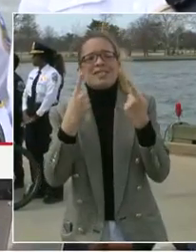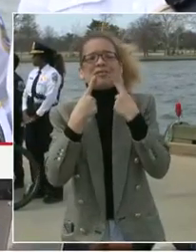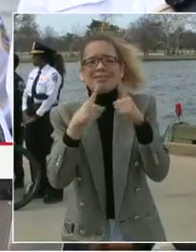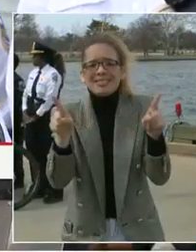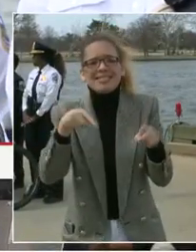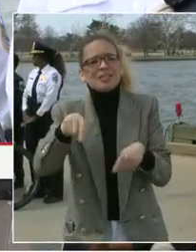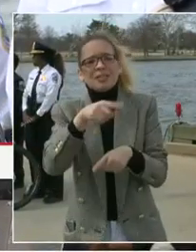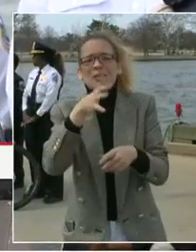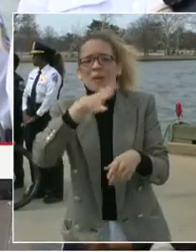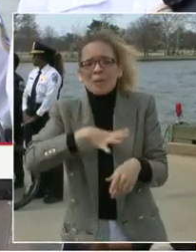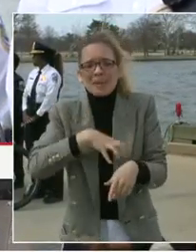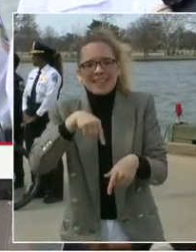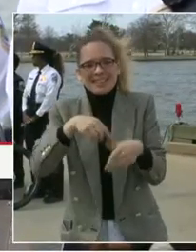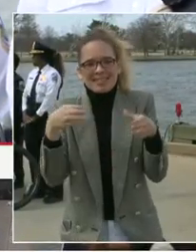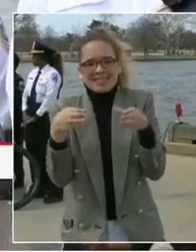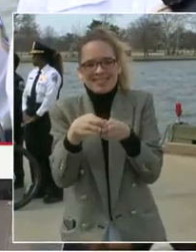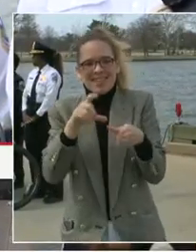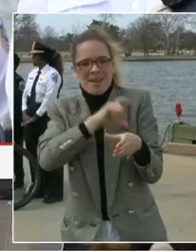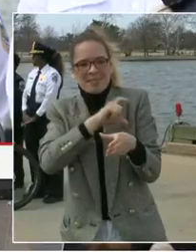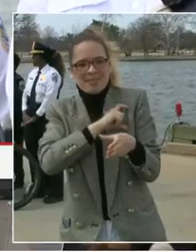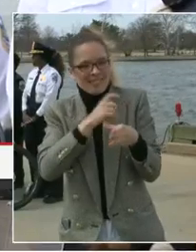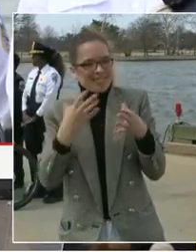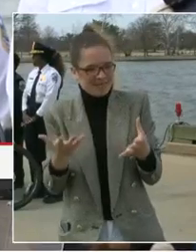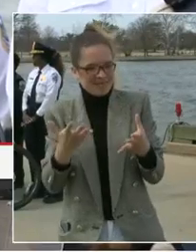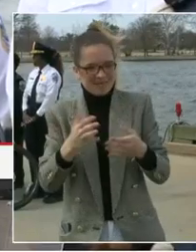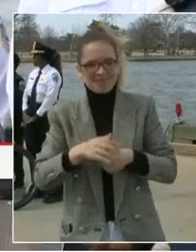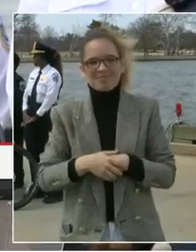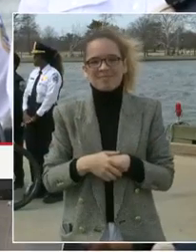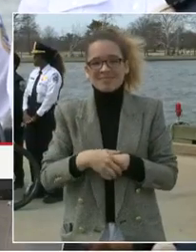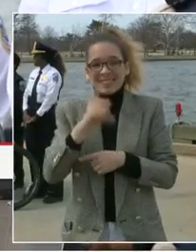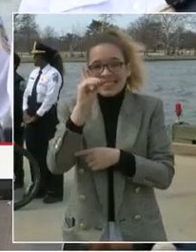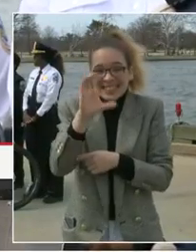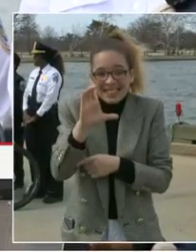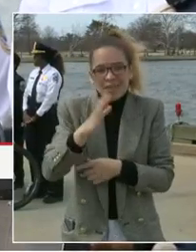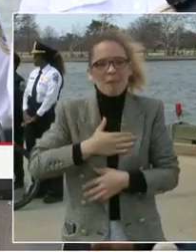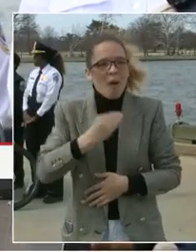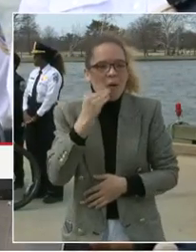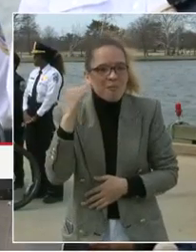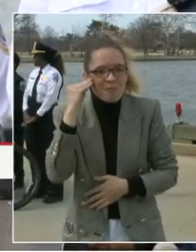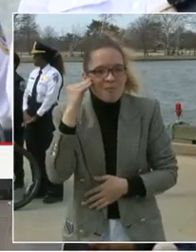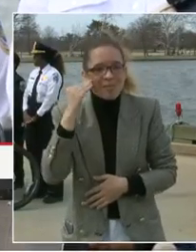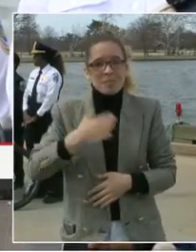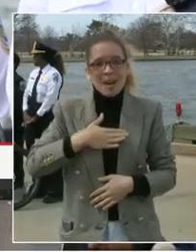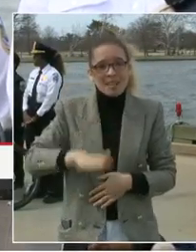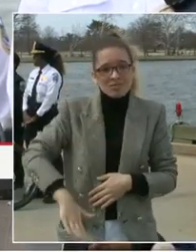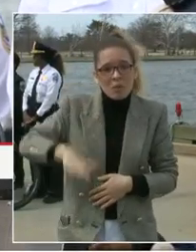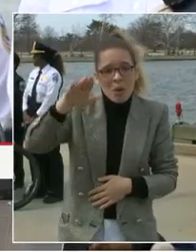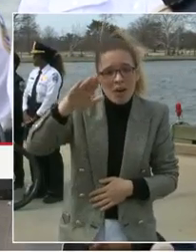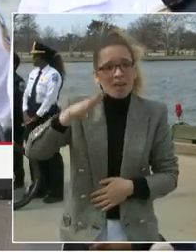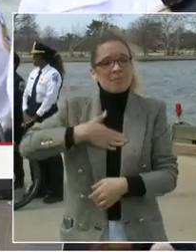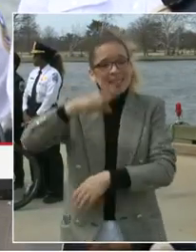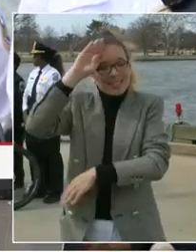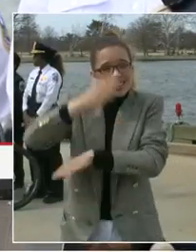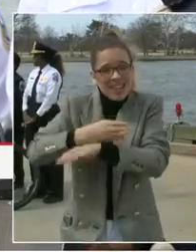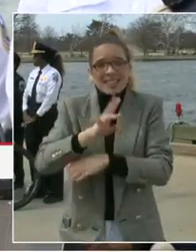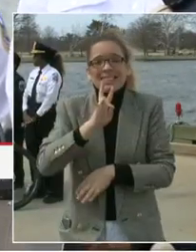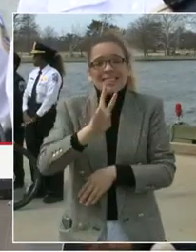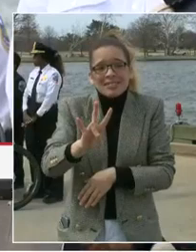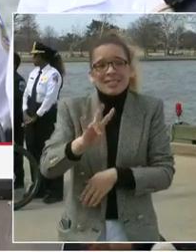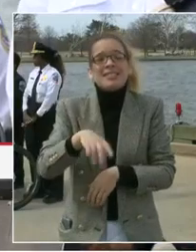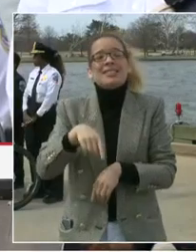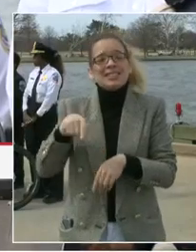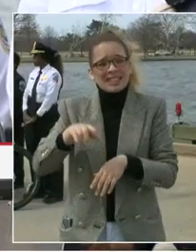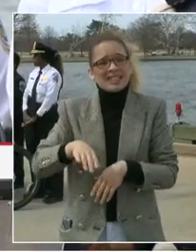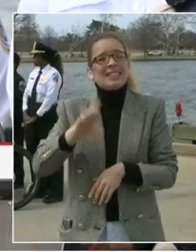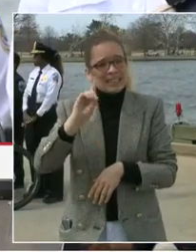enforcement. The district is my home. I am raising my 7-year-old son here, and he attends DC public schools. So